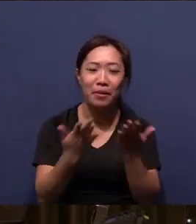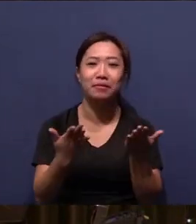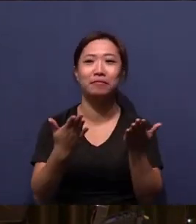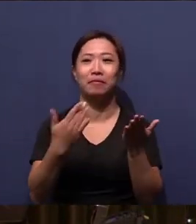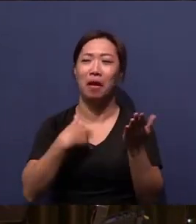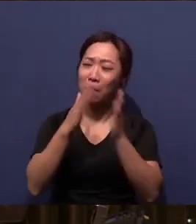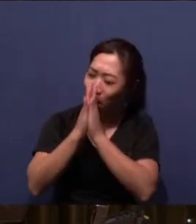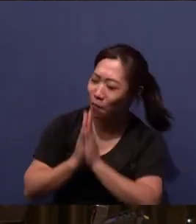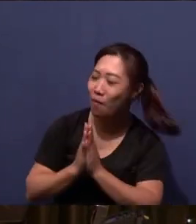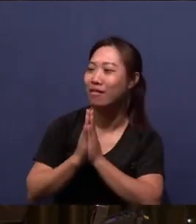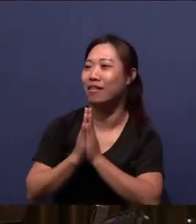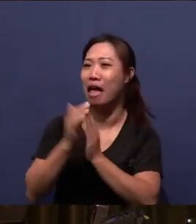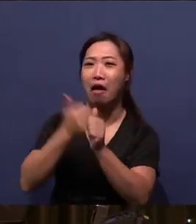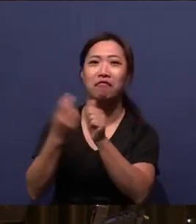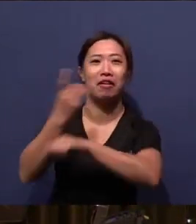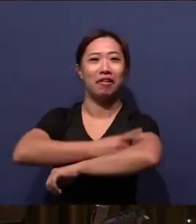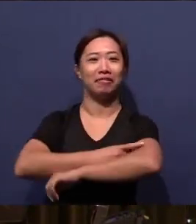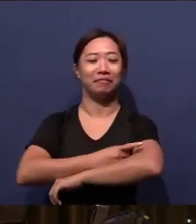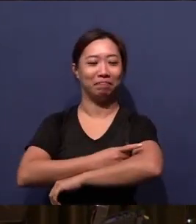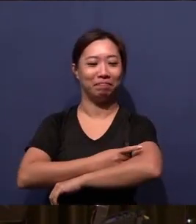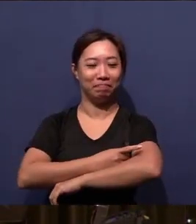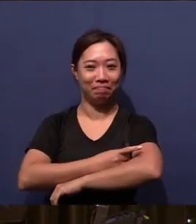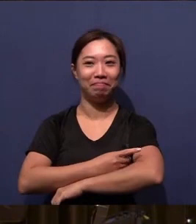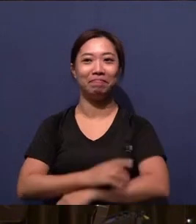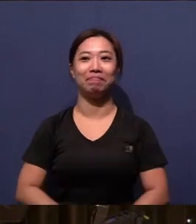I pray every day.